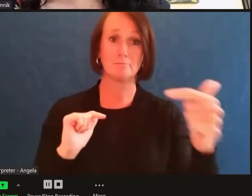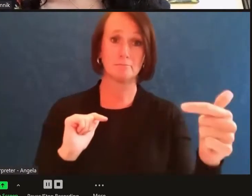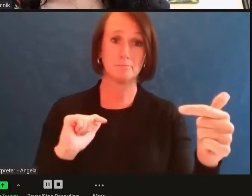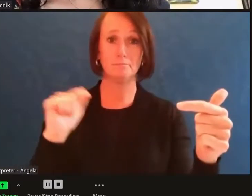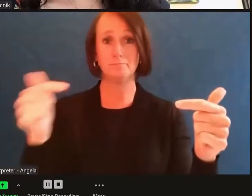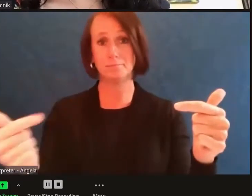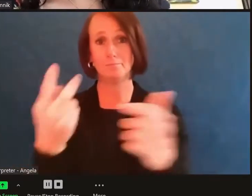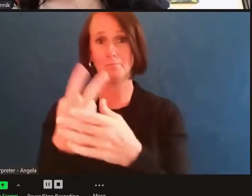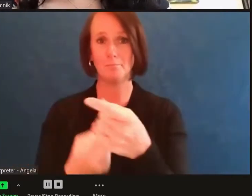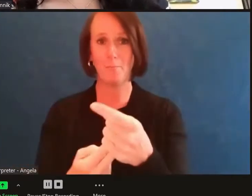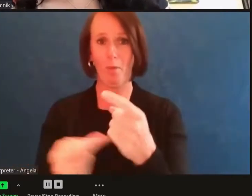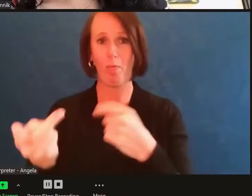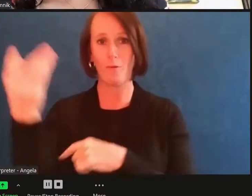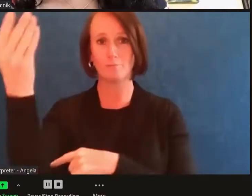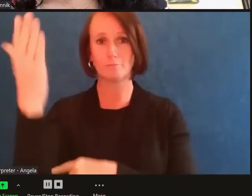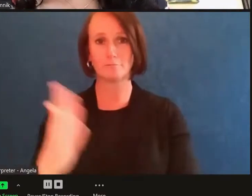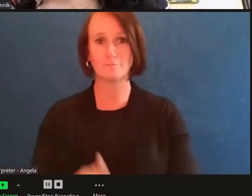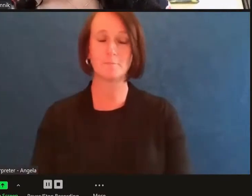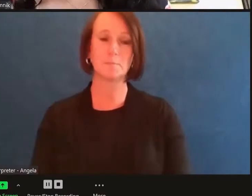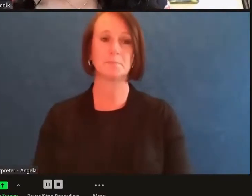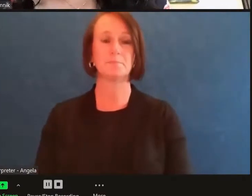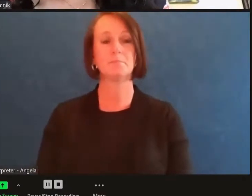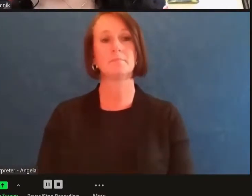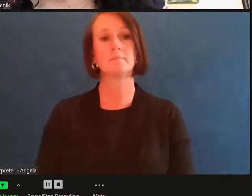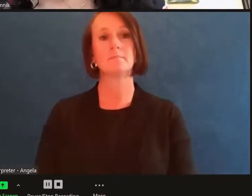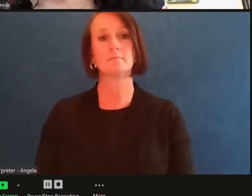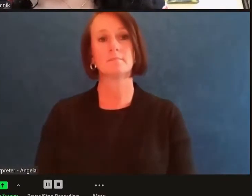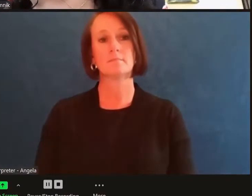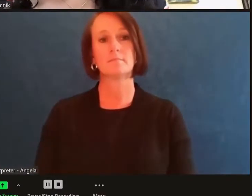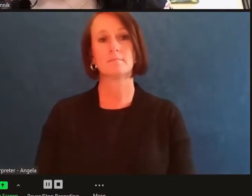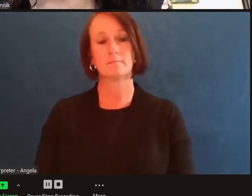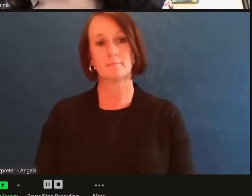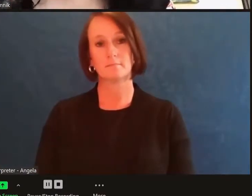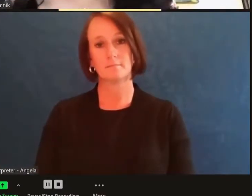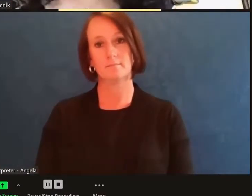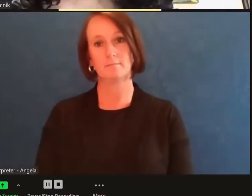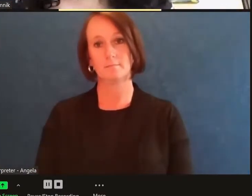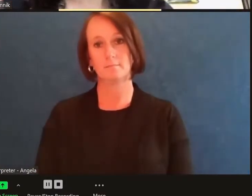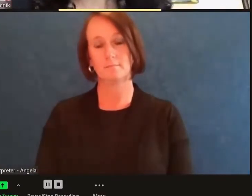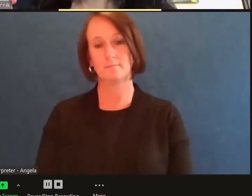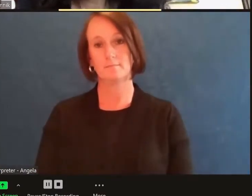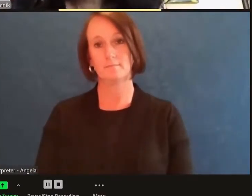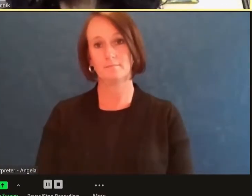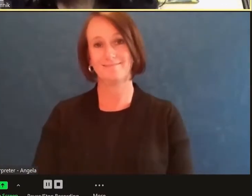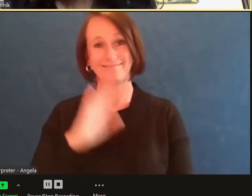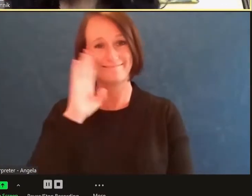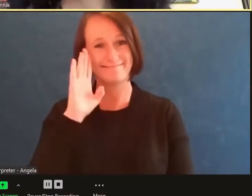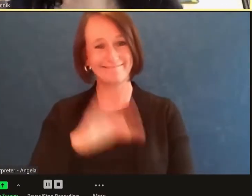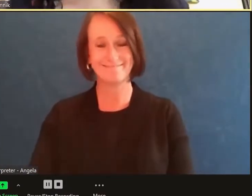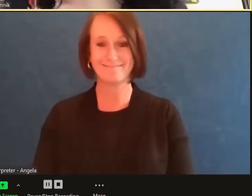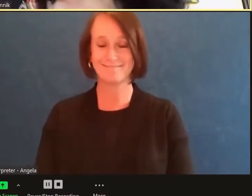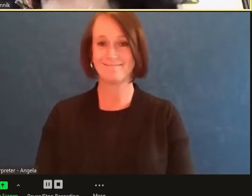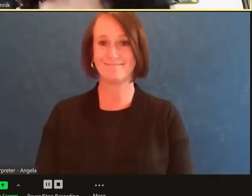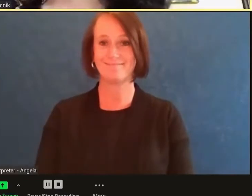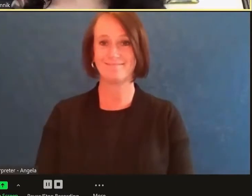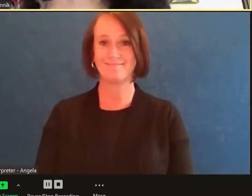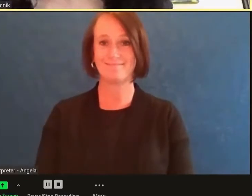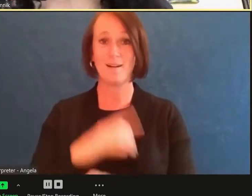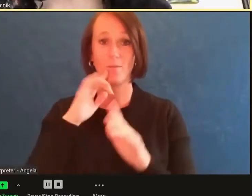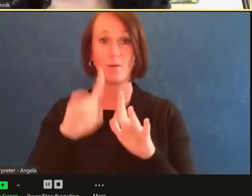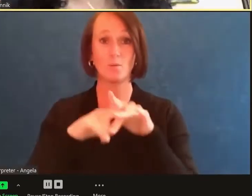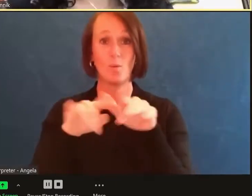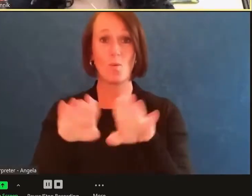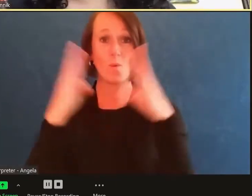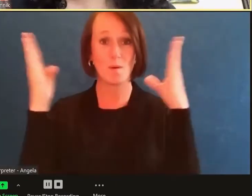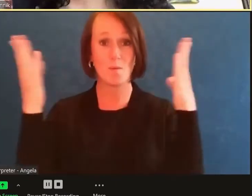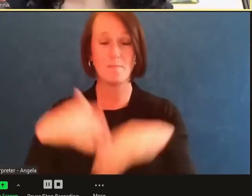Michelle. Thank you. You're very welcome. Thank you. Hey, Michelle. Hi. I'd like to just start with a